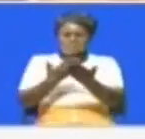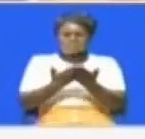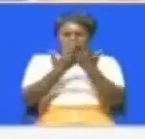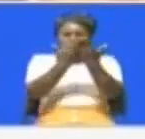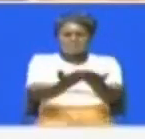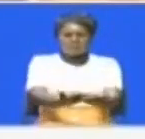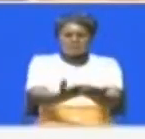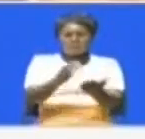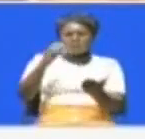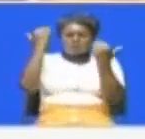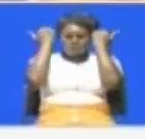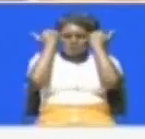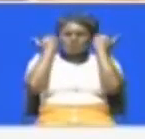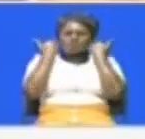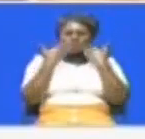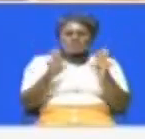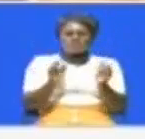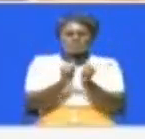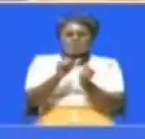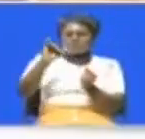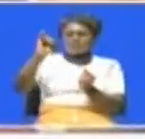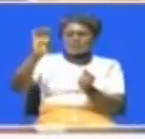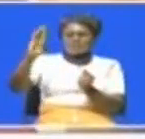in court by the IEBC,